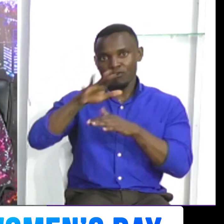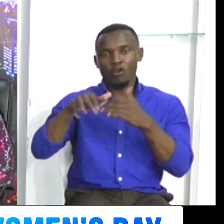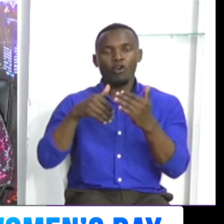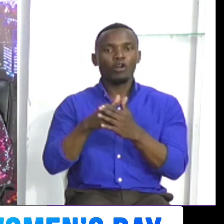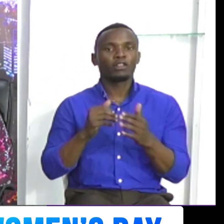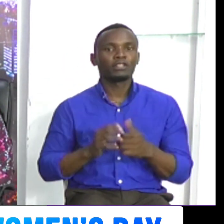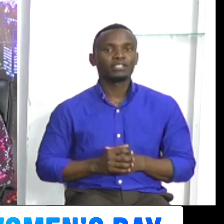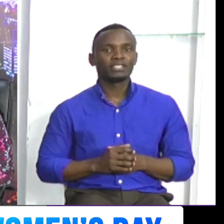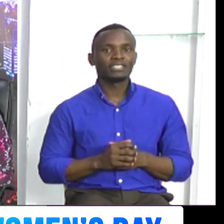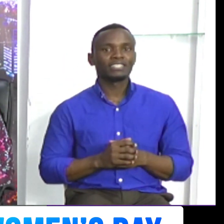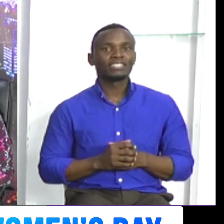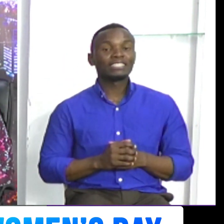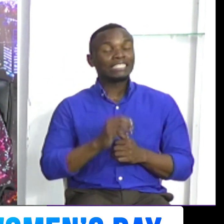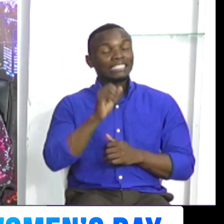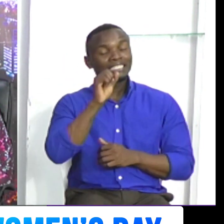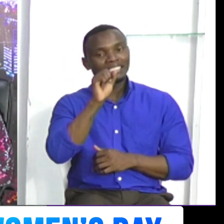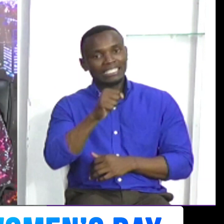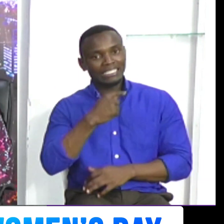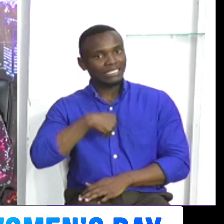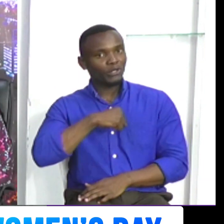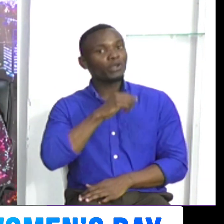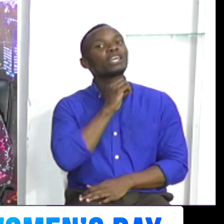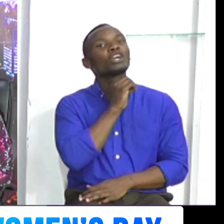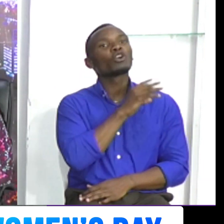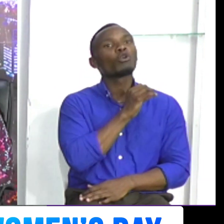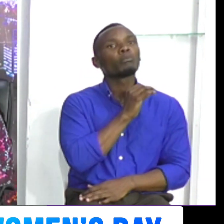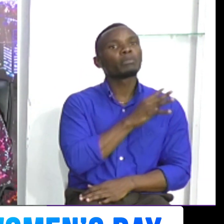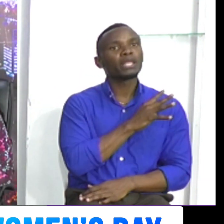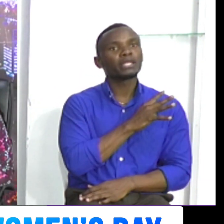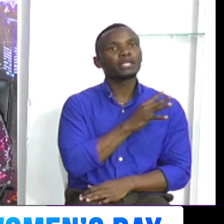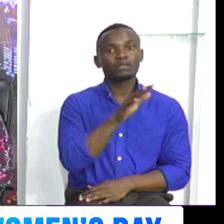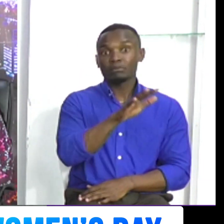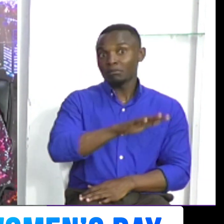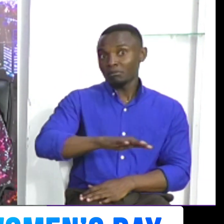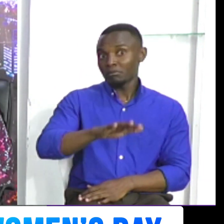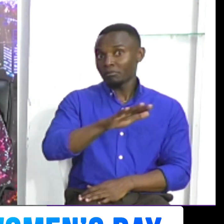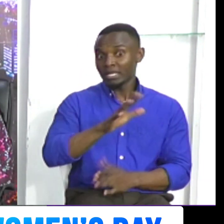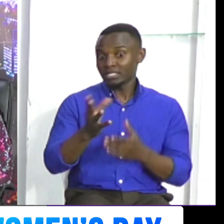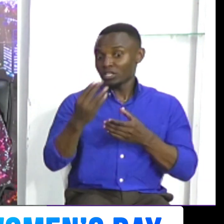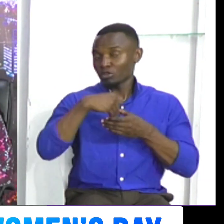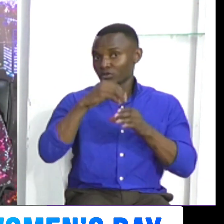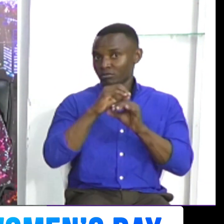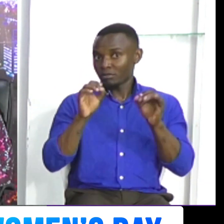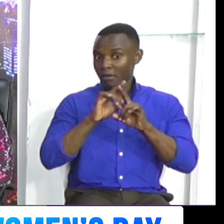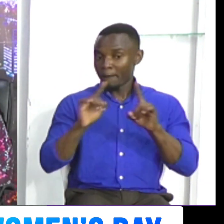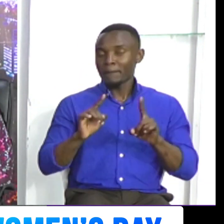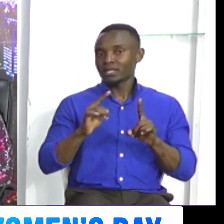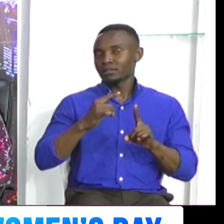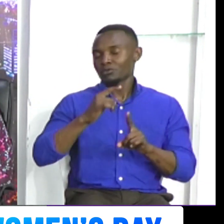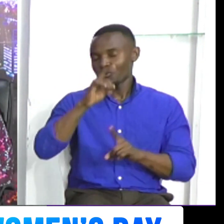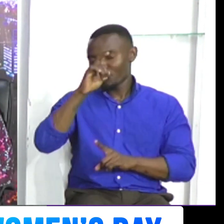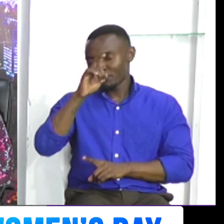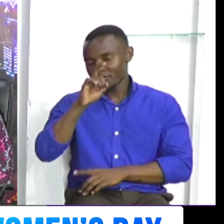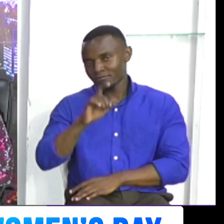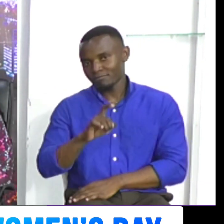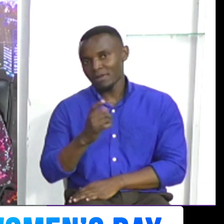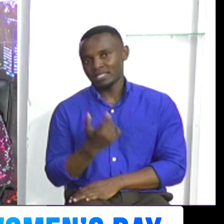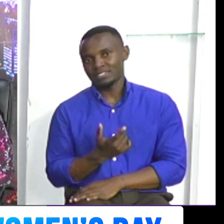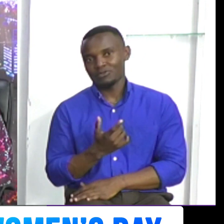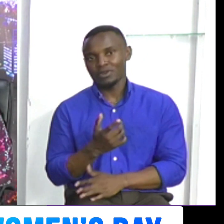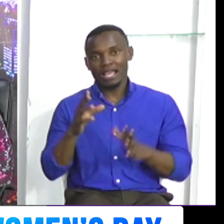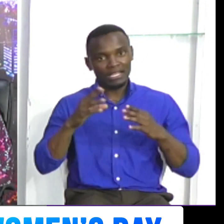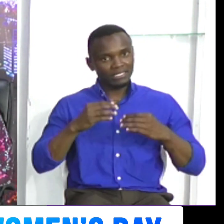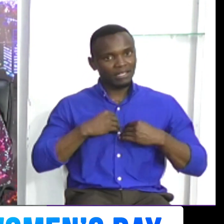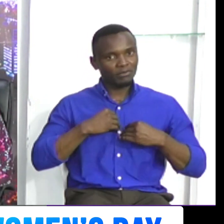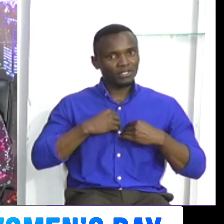as much as we're complaining that the space is not inclusive, we must admit that we are failing back